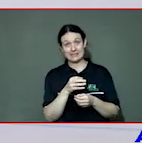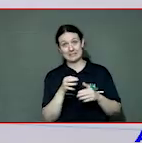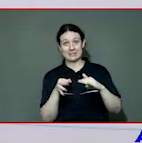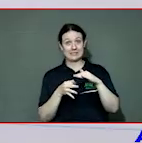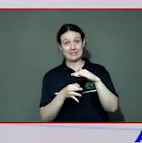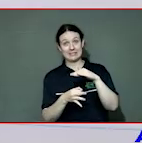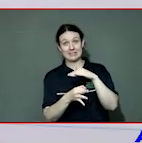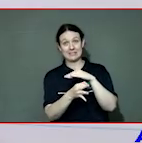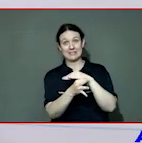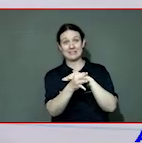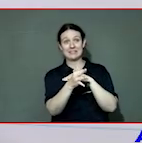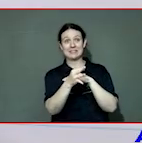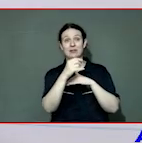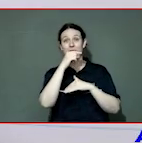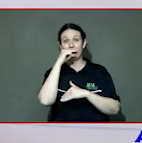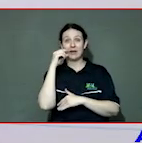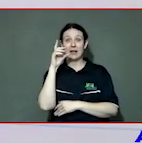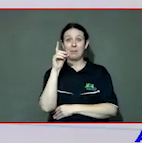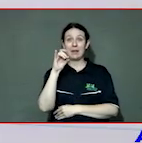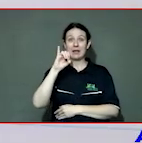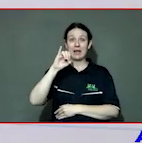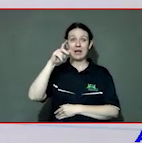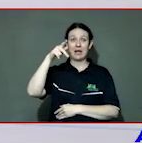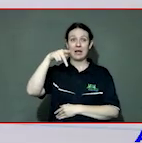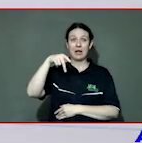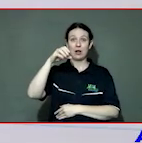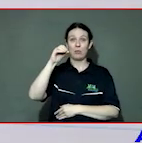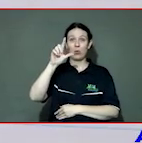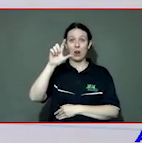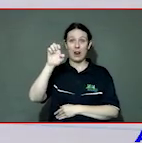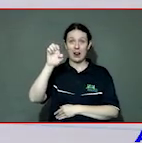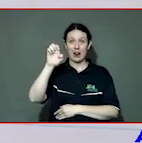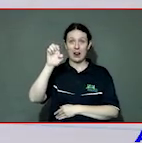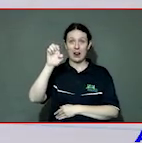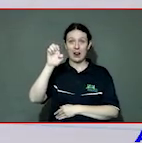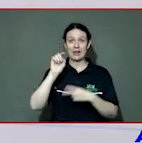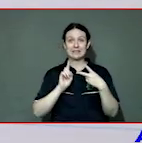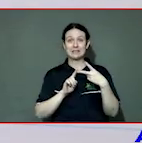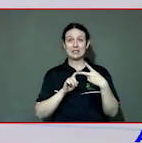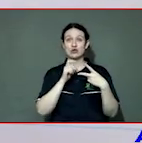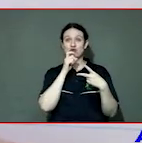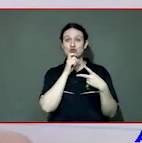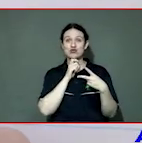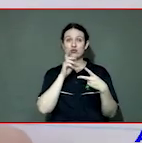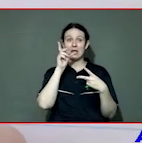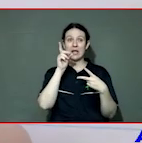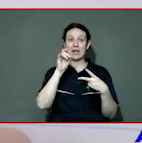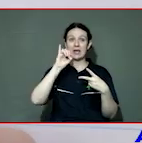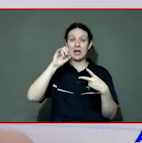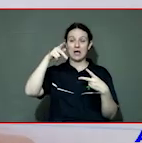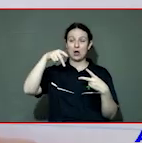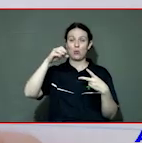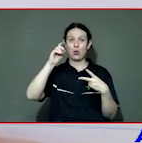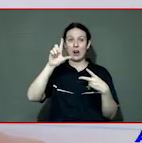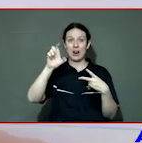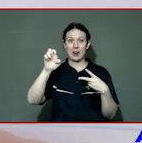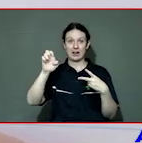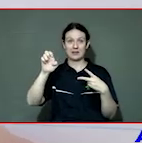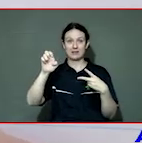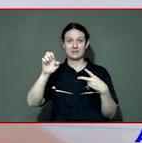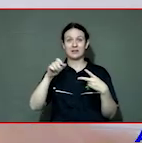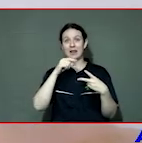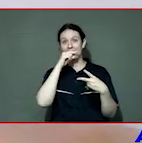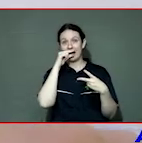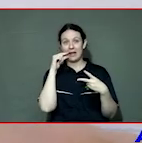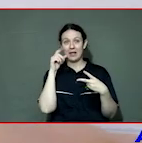in dipool. So the hake, it swims in dipool. Okay. So